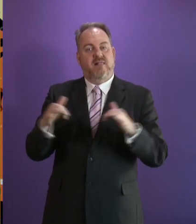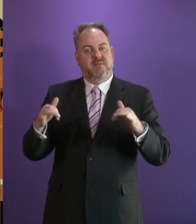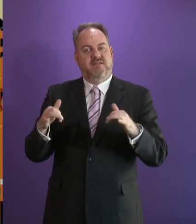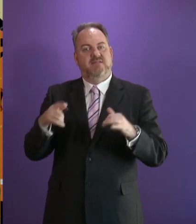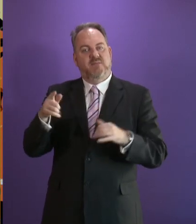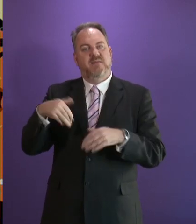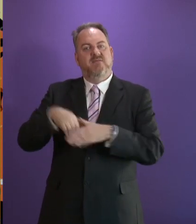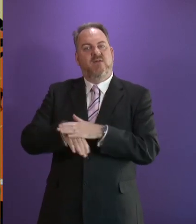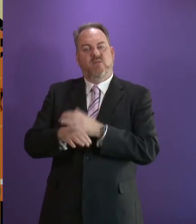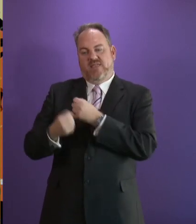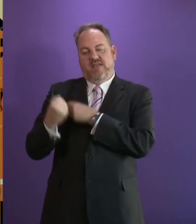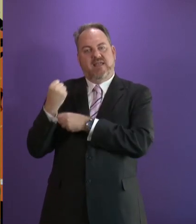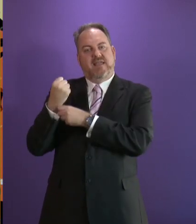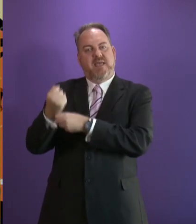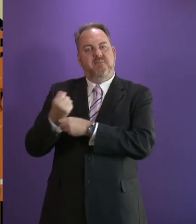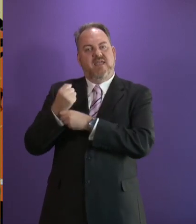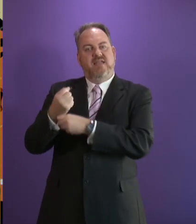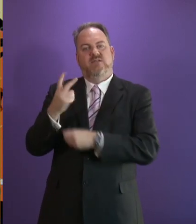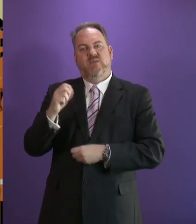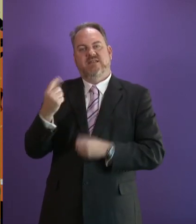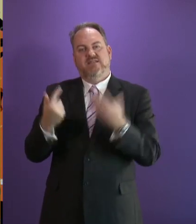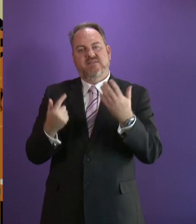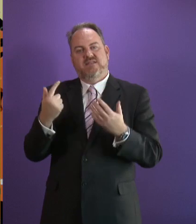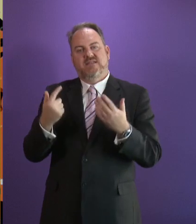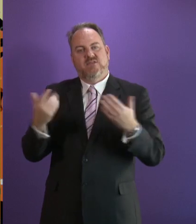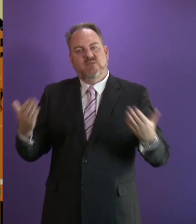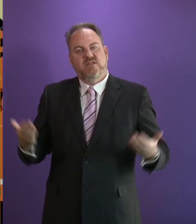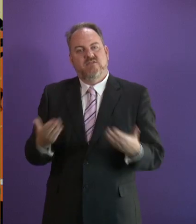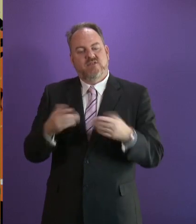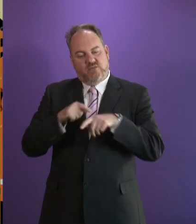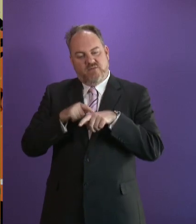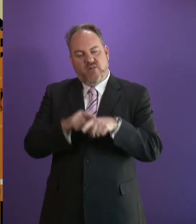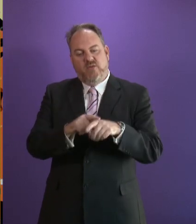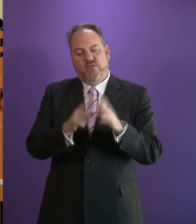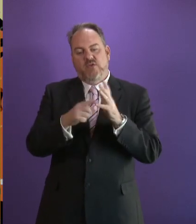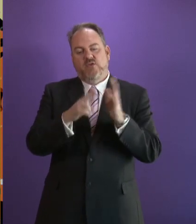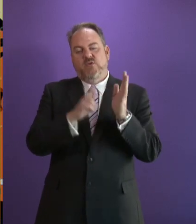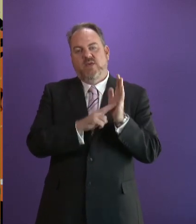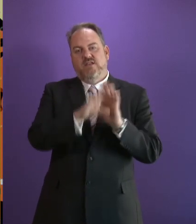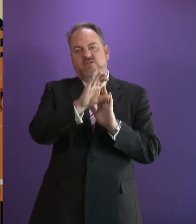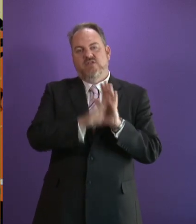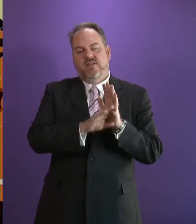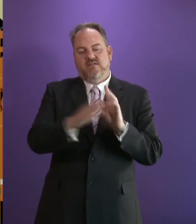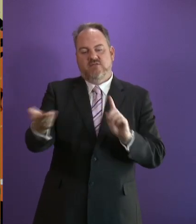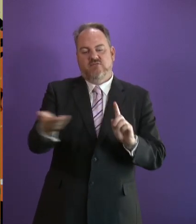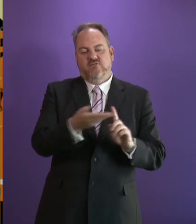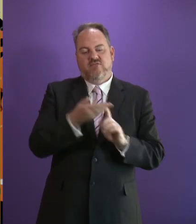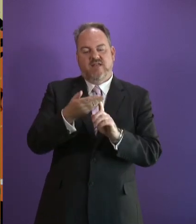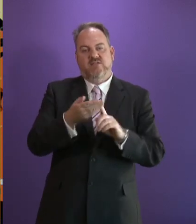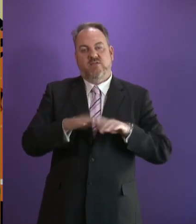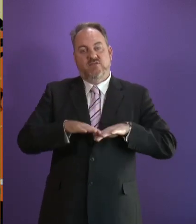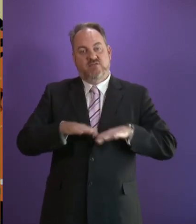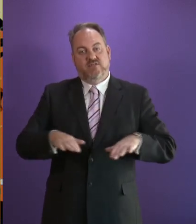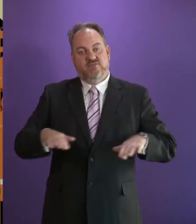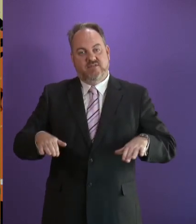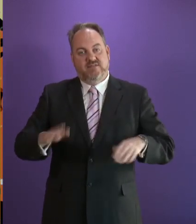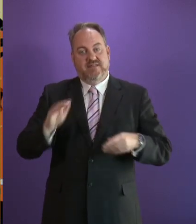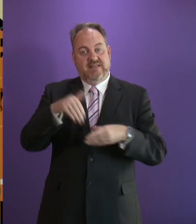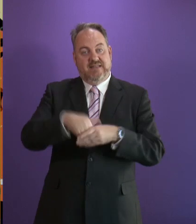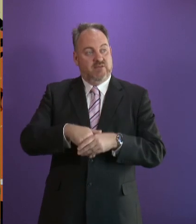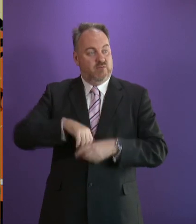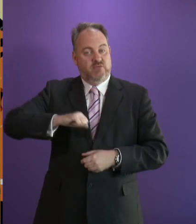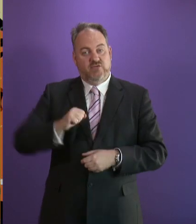which has recently seen success as the Scottish Government committed to incorporating the United Nations Convention on the Rights of the Child into Scots law. That was the first SIP campaign I